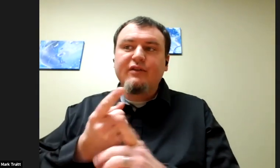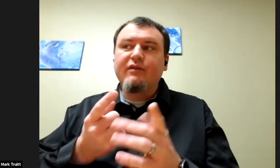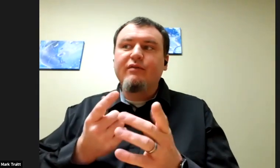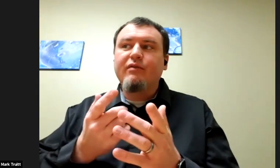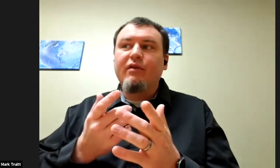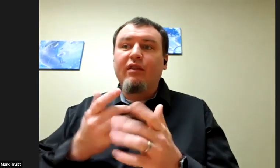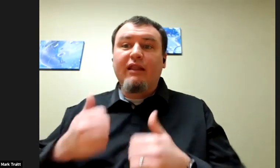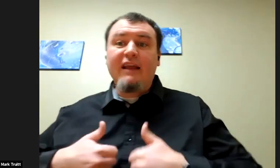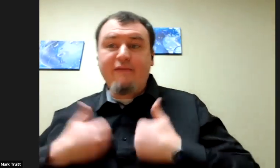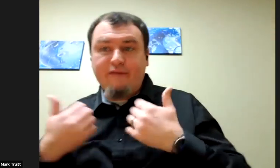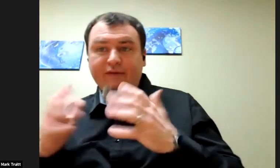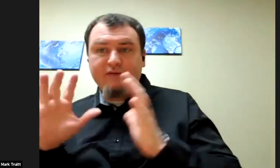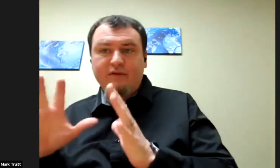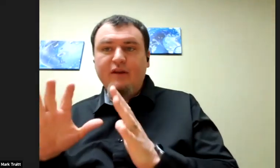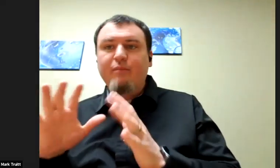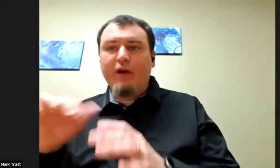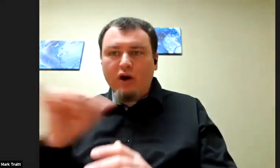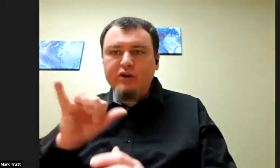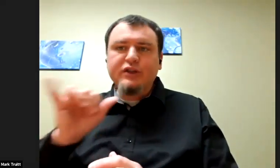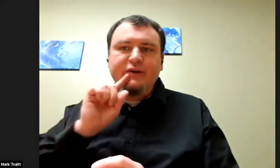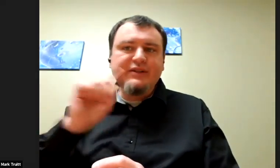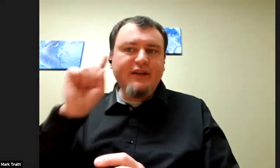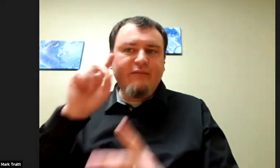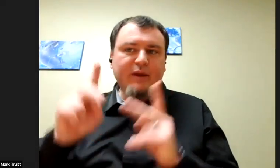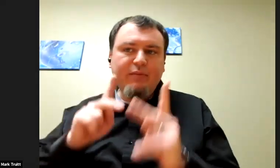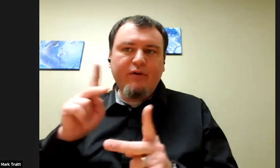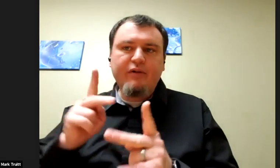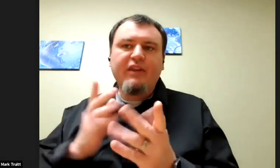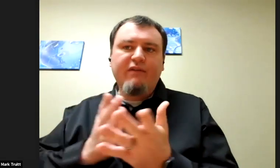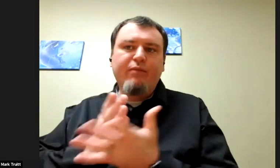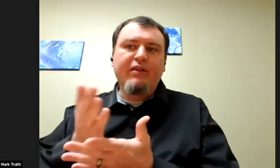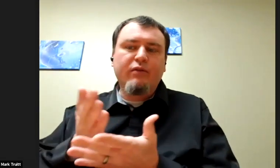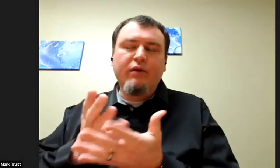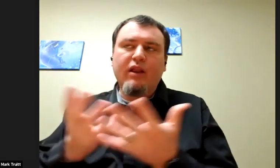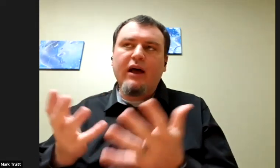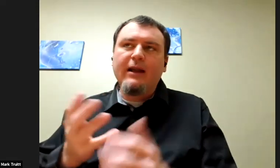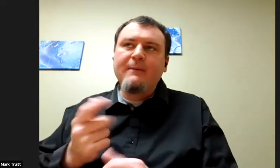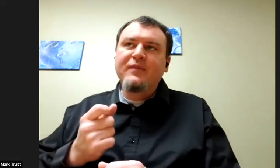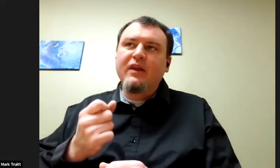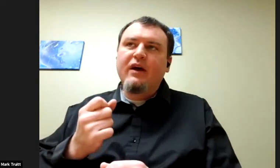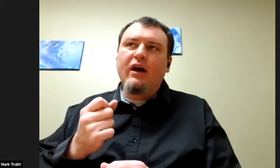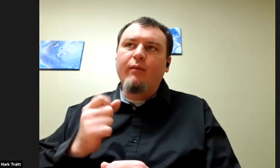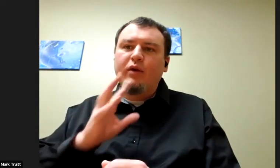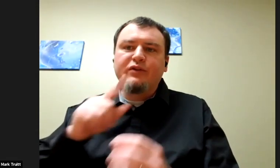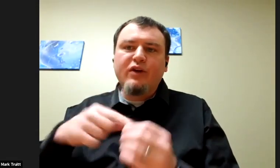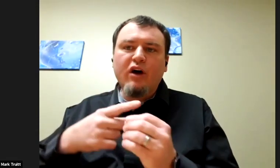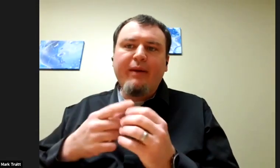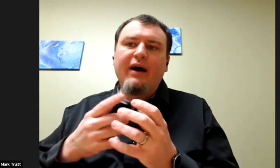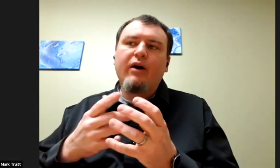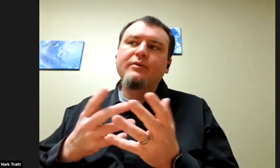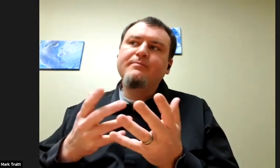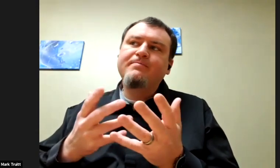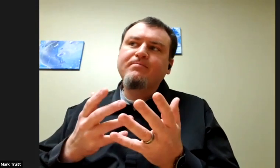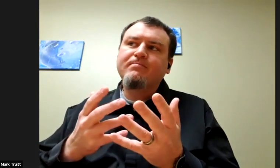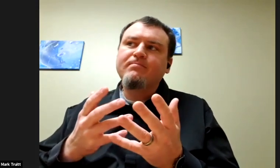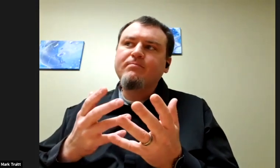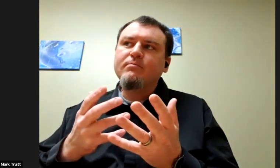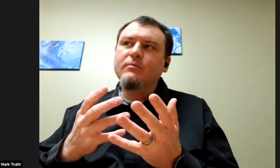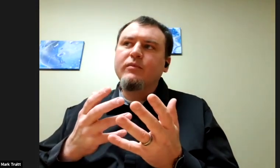just life, but also as deaf people, they've been through a lot. When you talk about